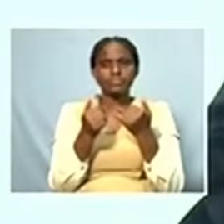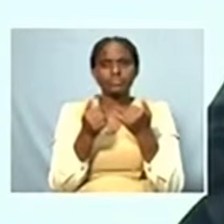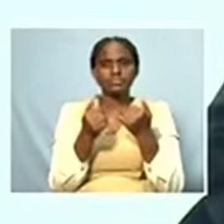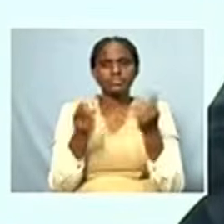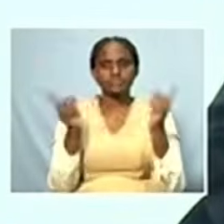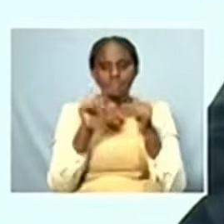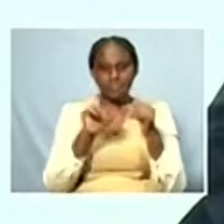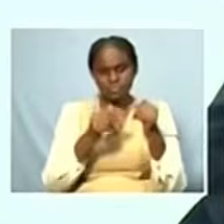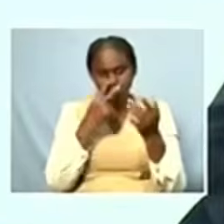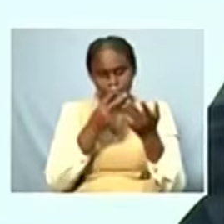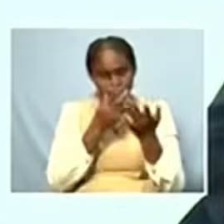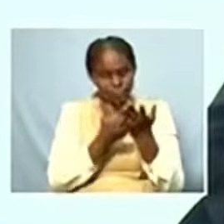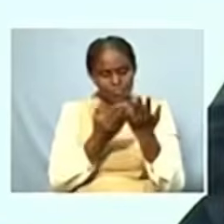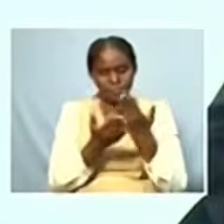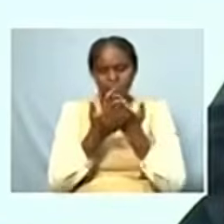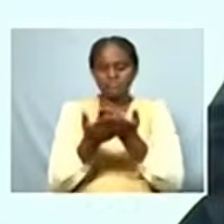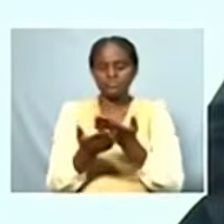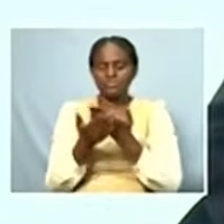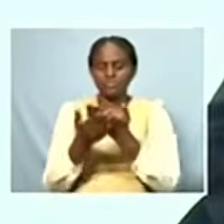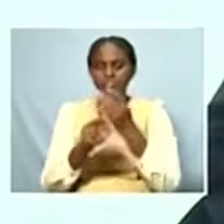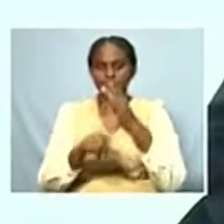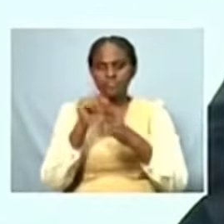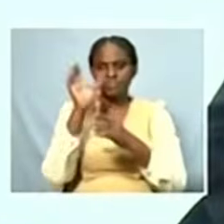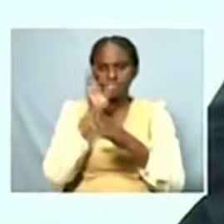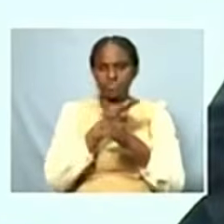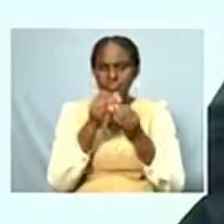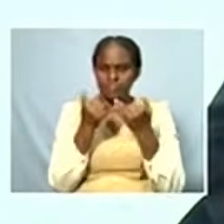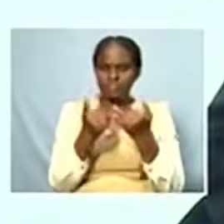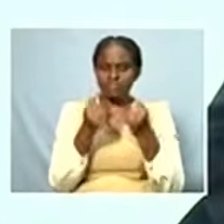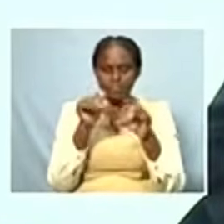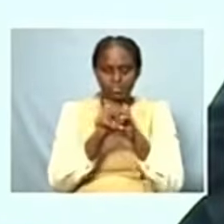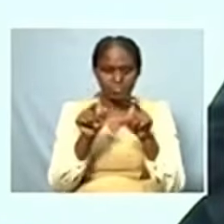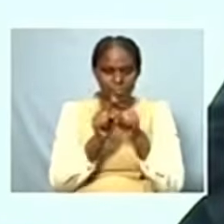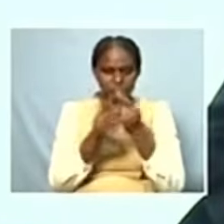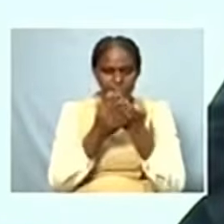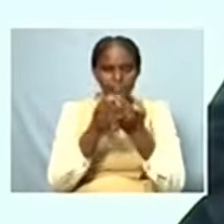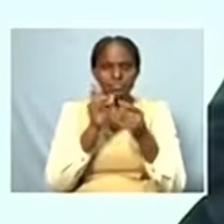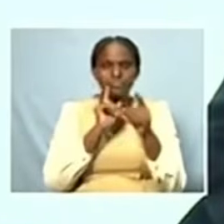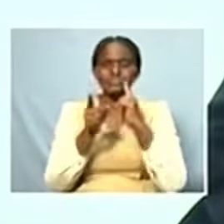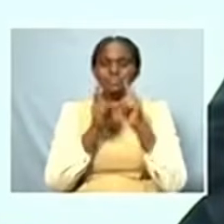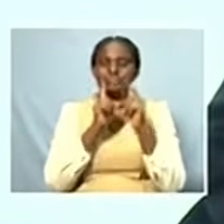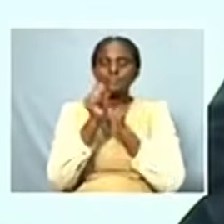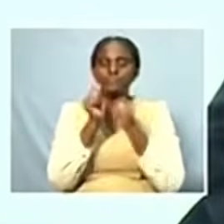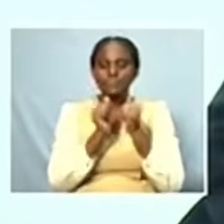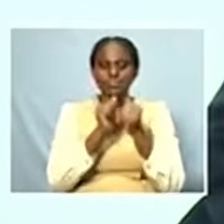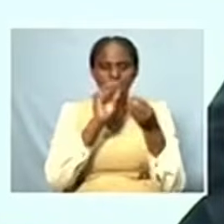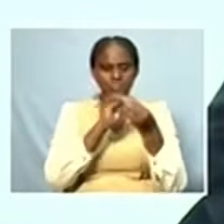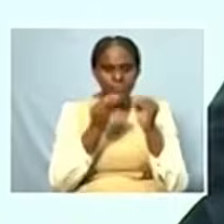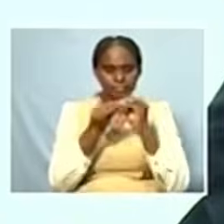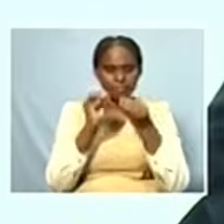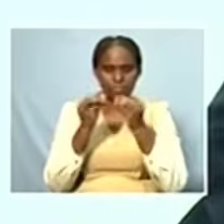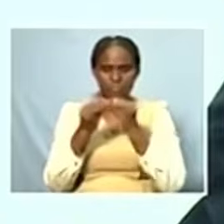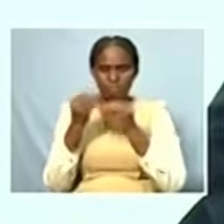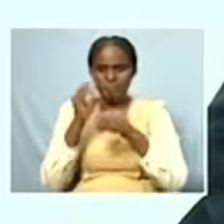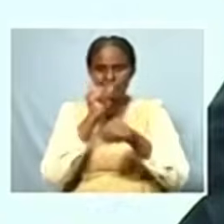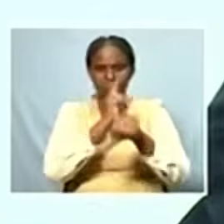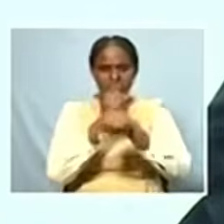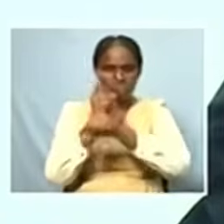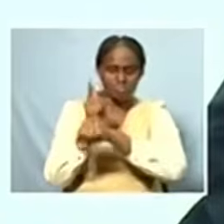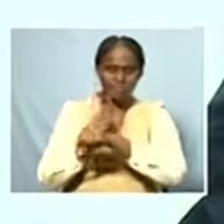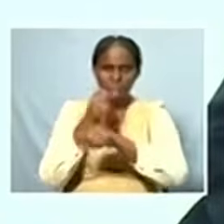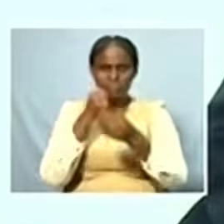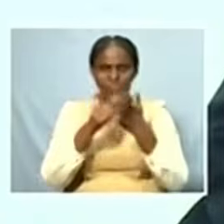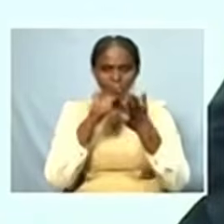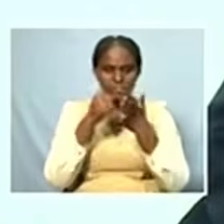when you look at the submission, you find that in the submission we've talked about the number of warning letters that